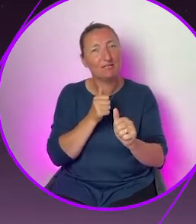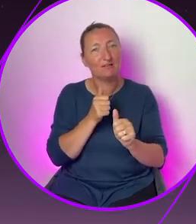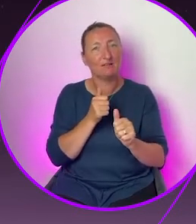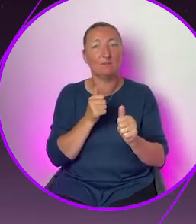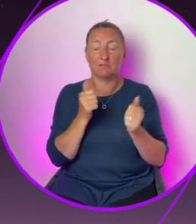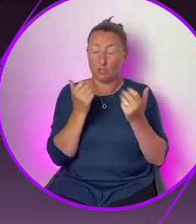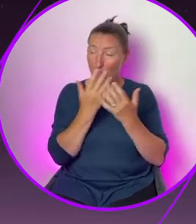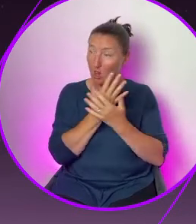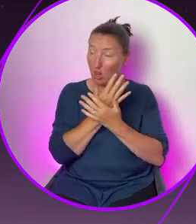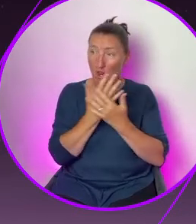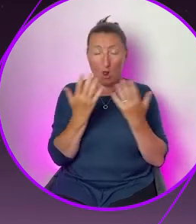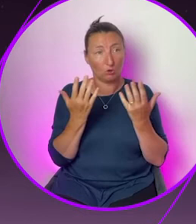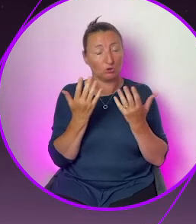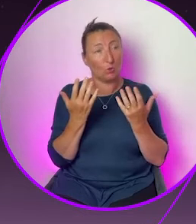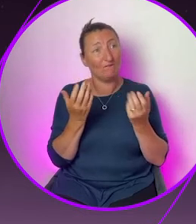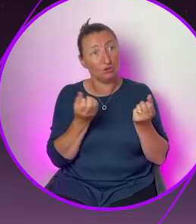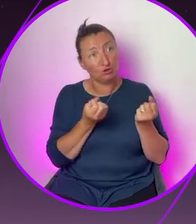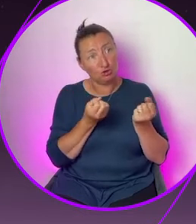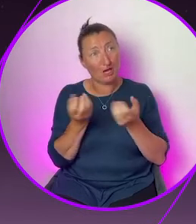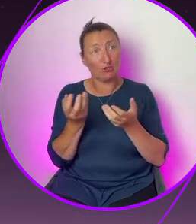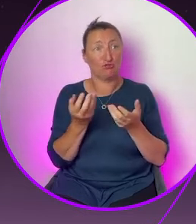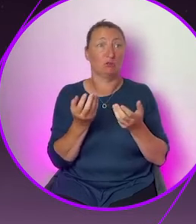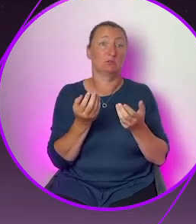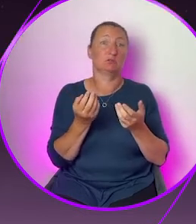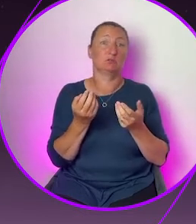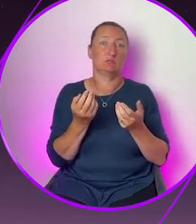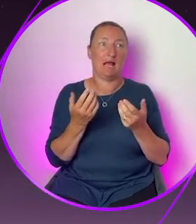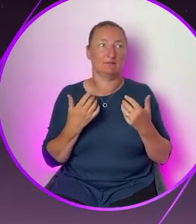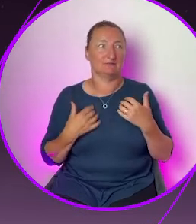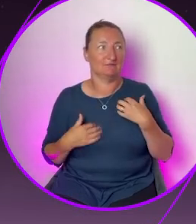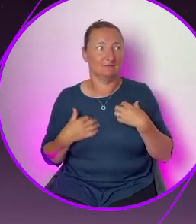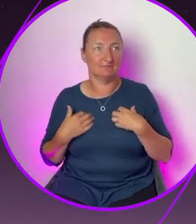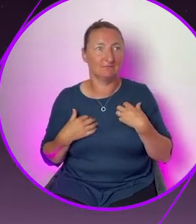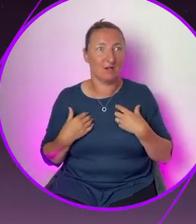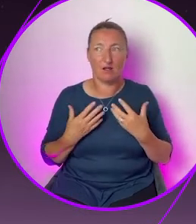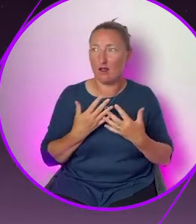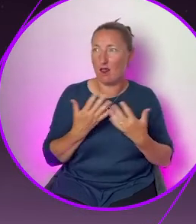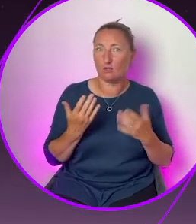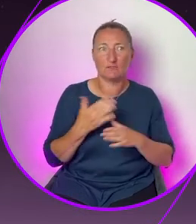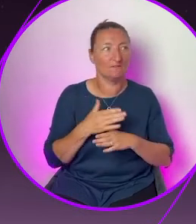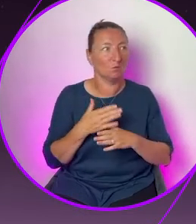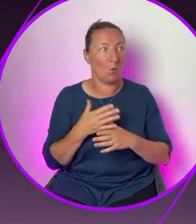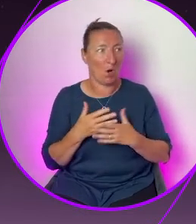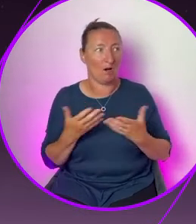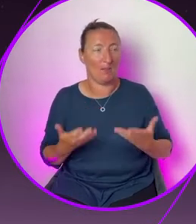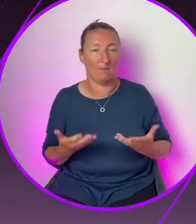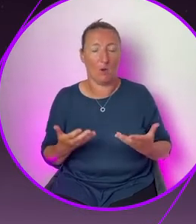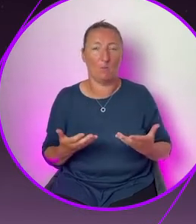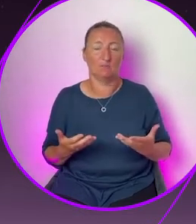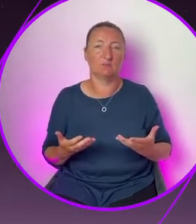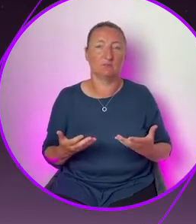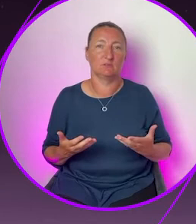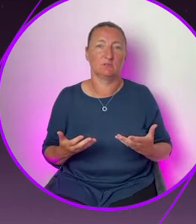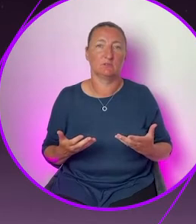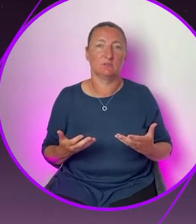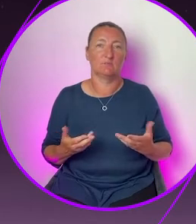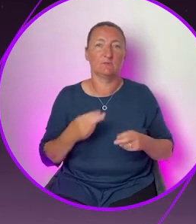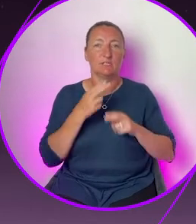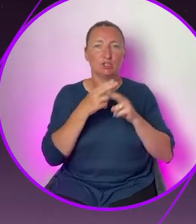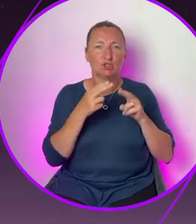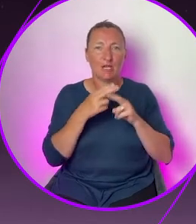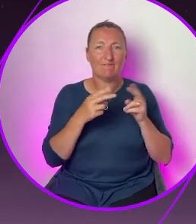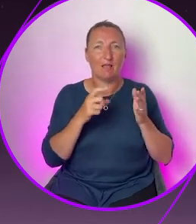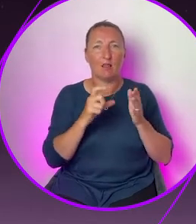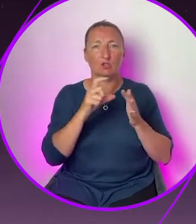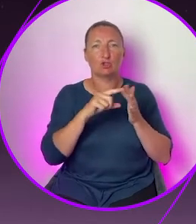generous and sort of lively amount of work taking place, particularly around like Sheffield DocFest